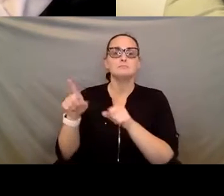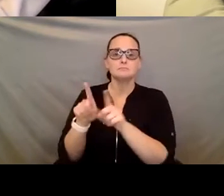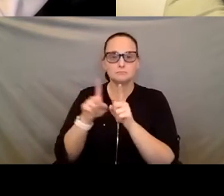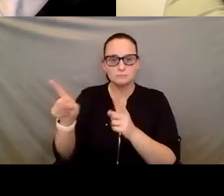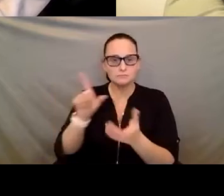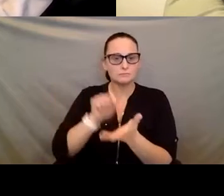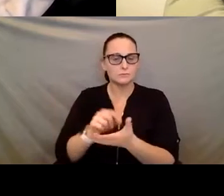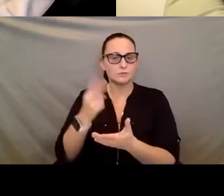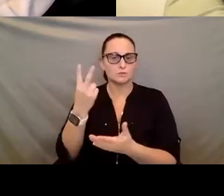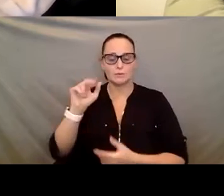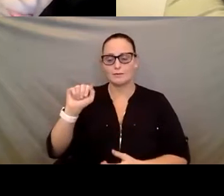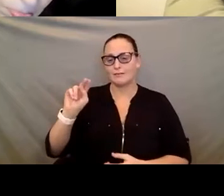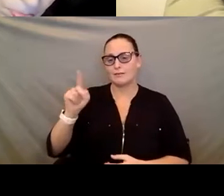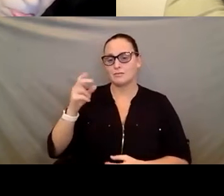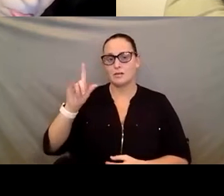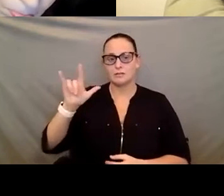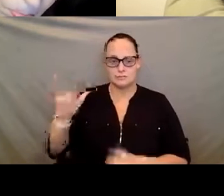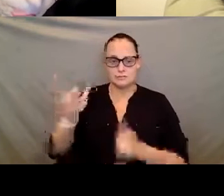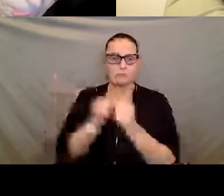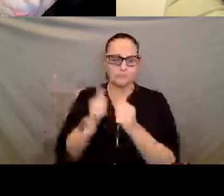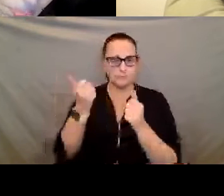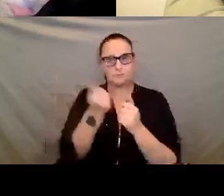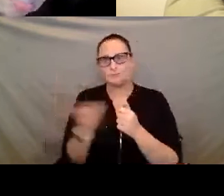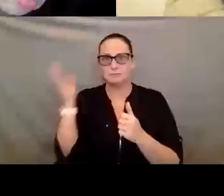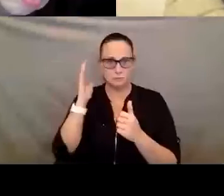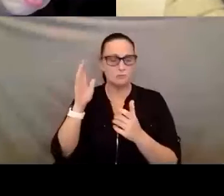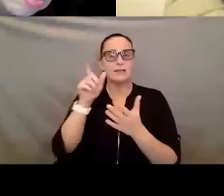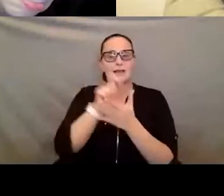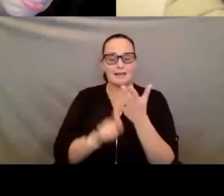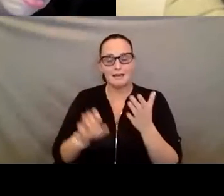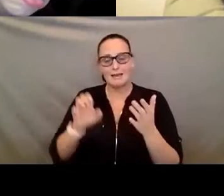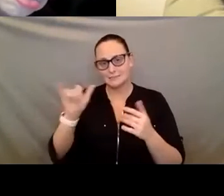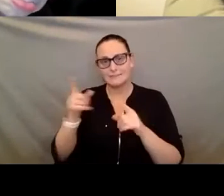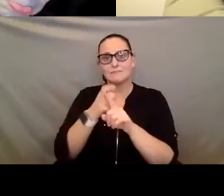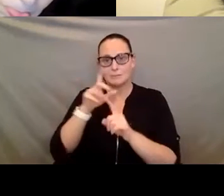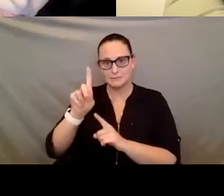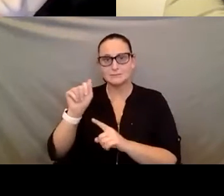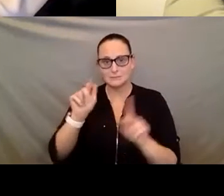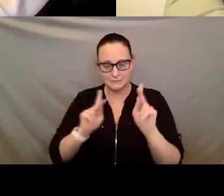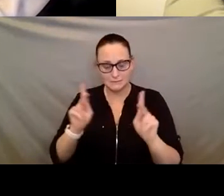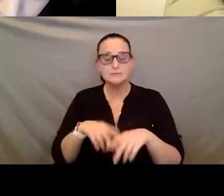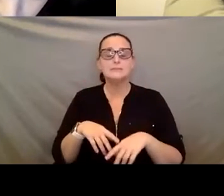published 2 anthologies featuring dozens of essays written by people with disabilities. And she's a co-partner